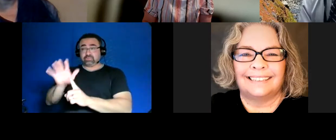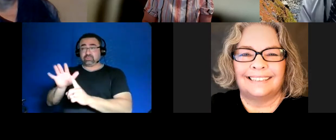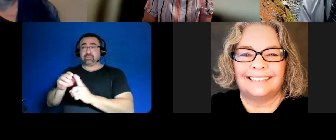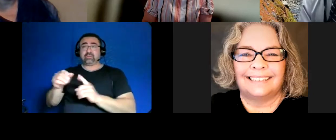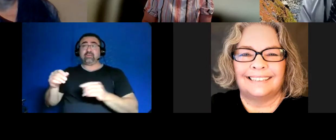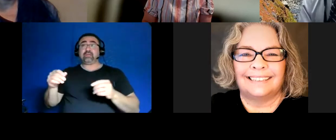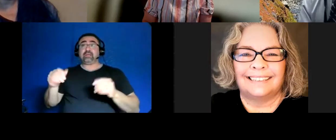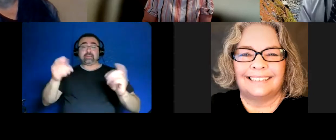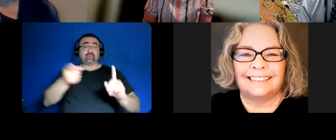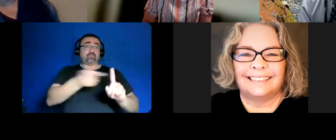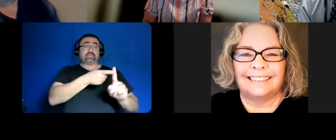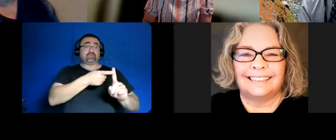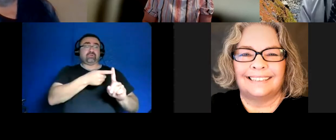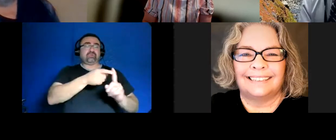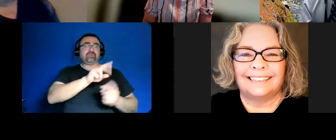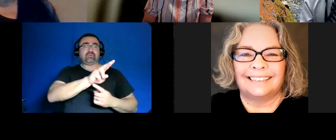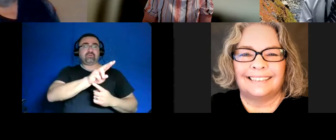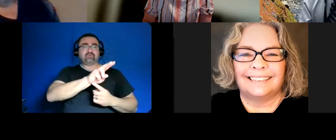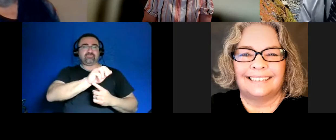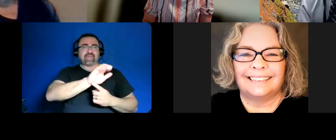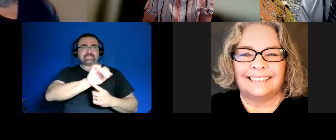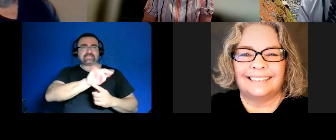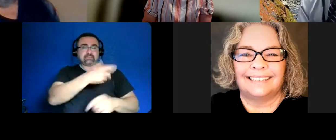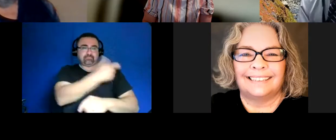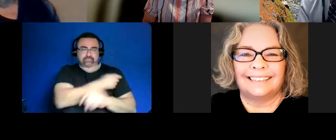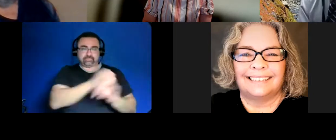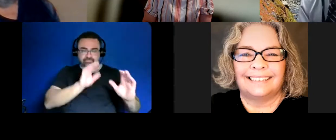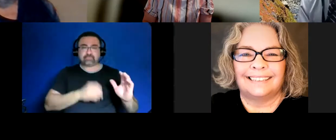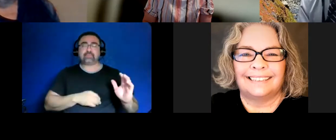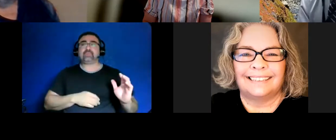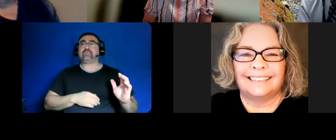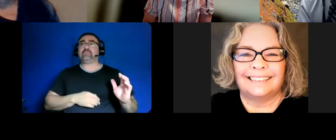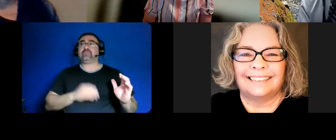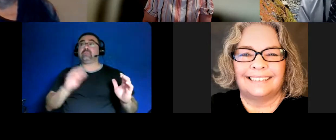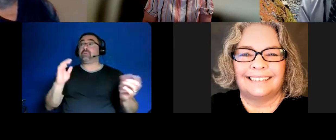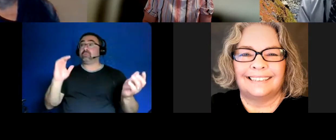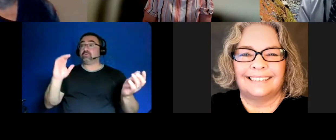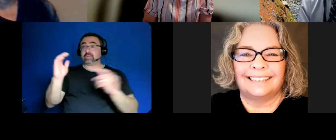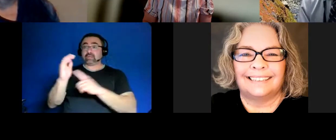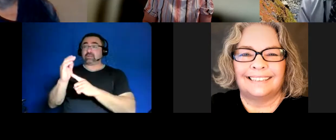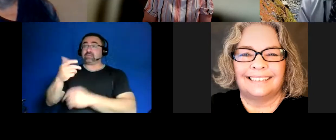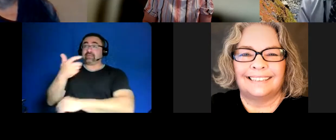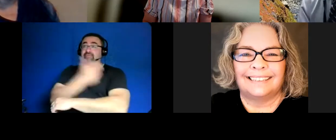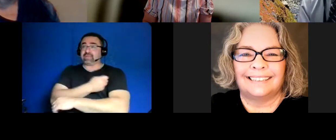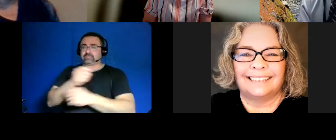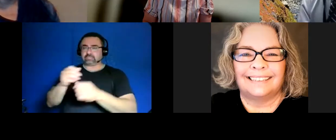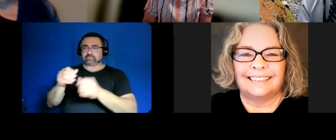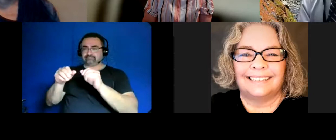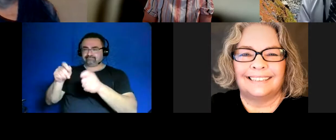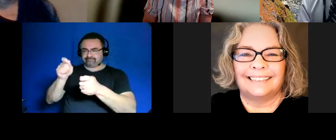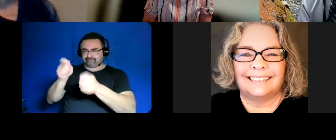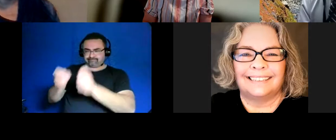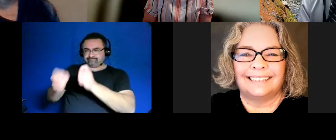original vaccine, let's call it, versus a vaccine that was engineered